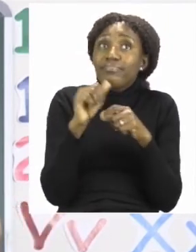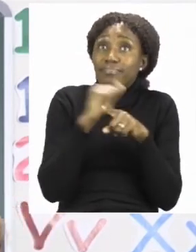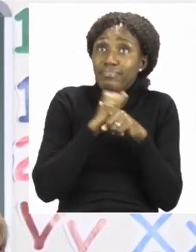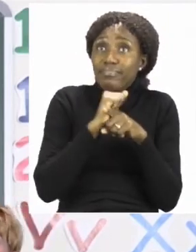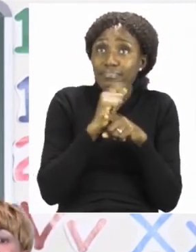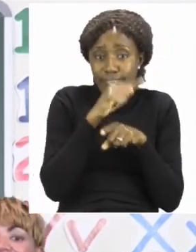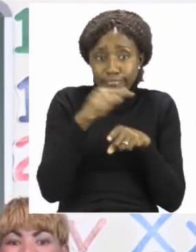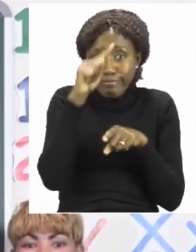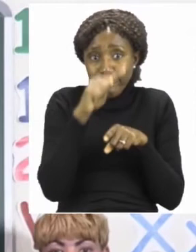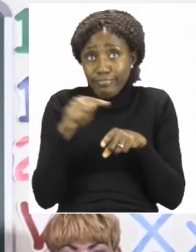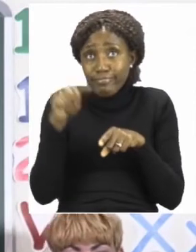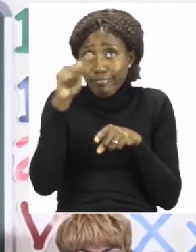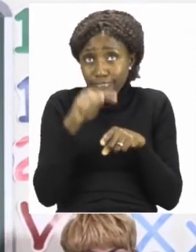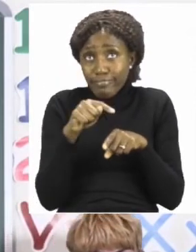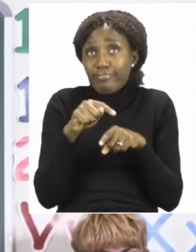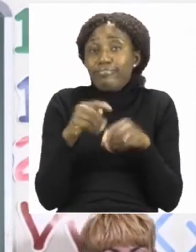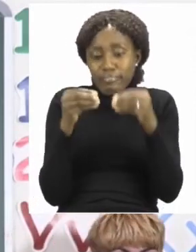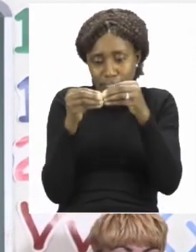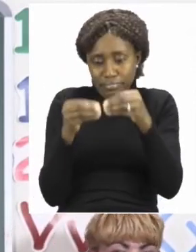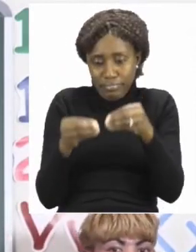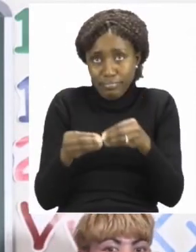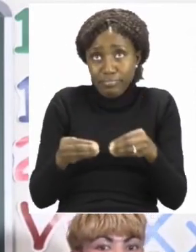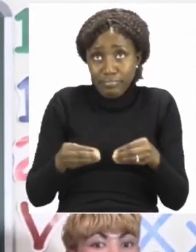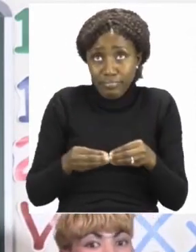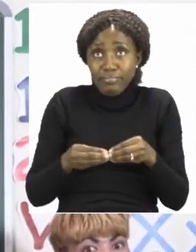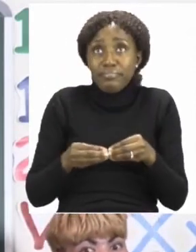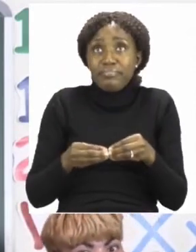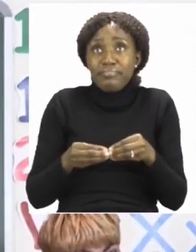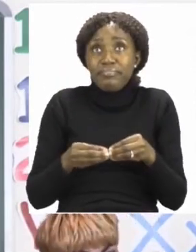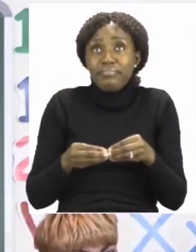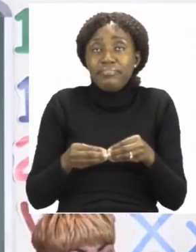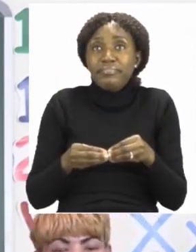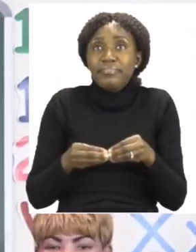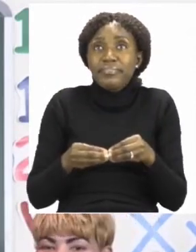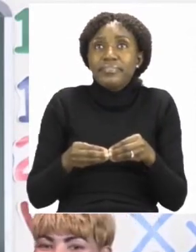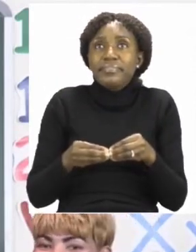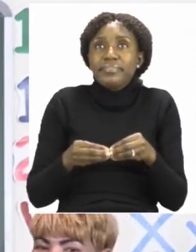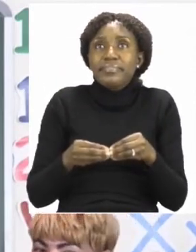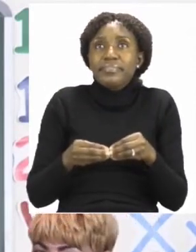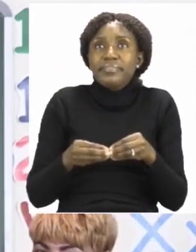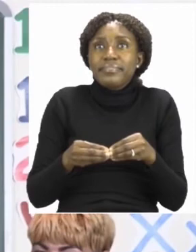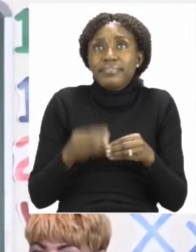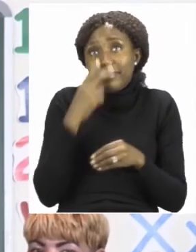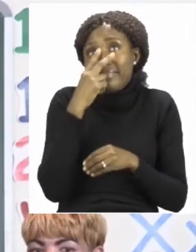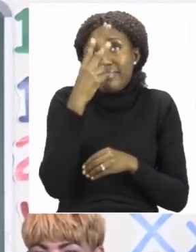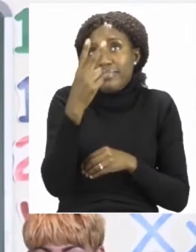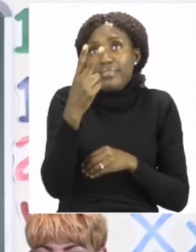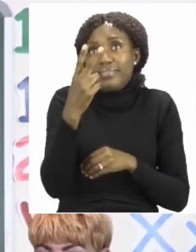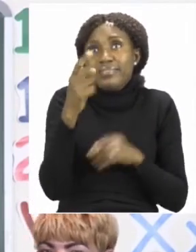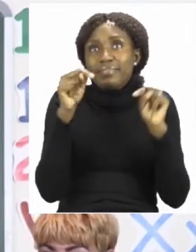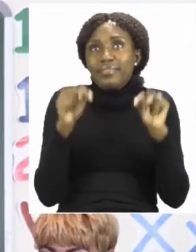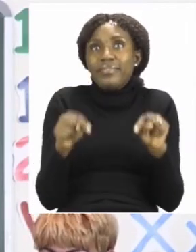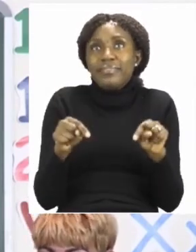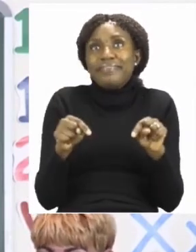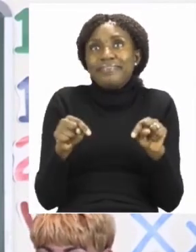and then i'm going to give you some time to finish your puzzle as well we will see you shortly after